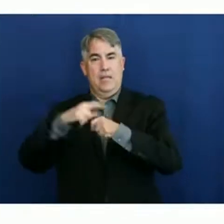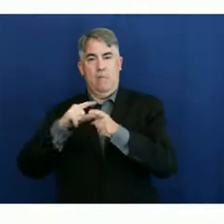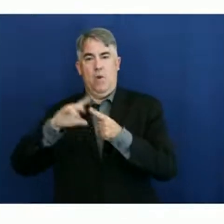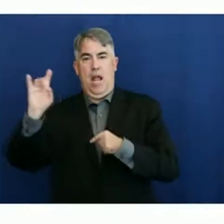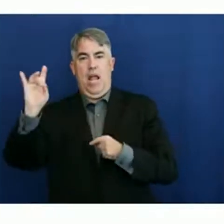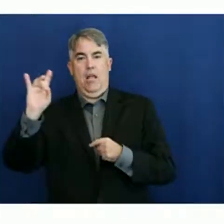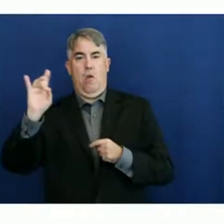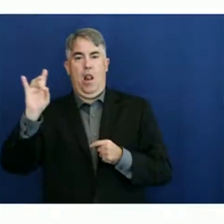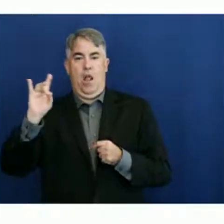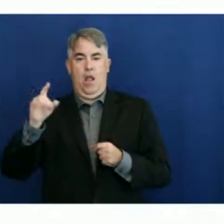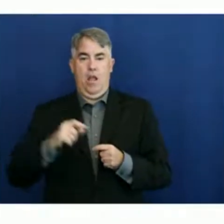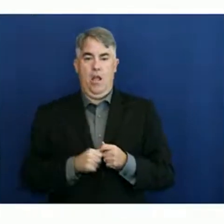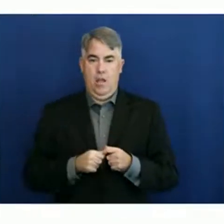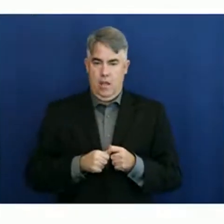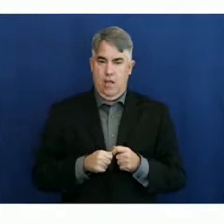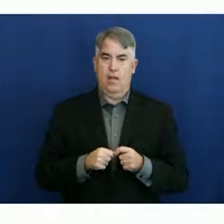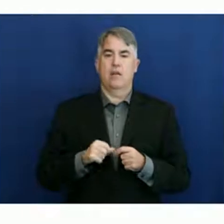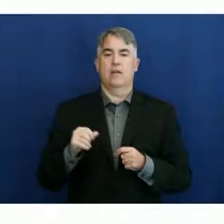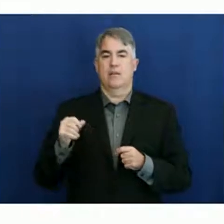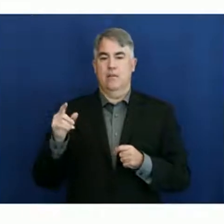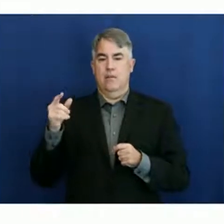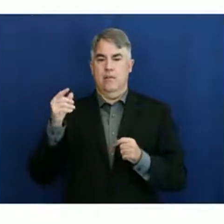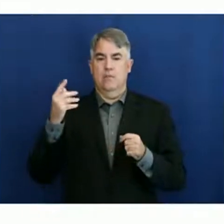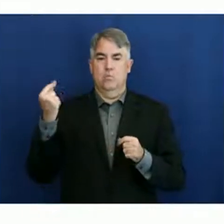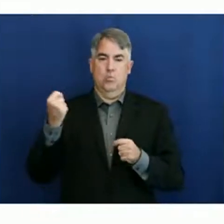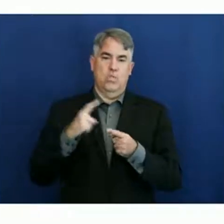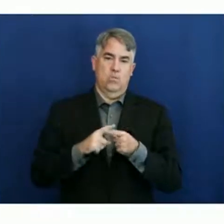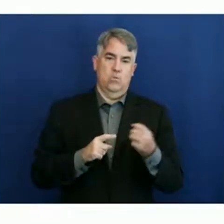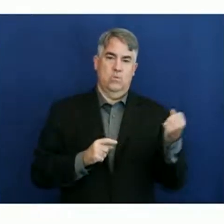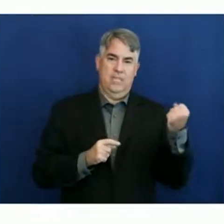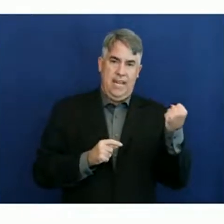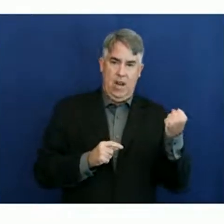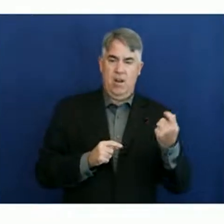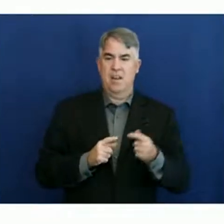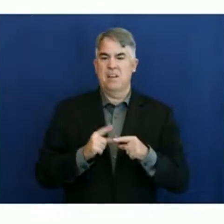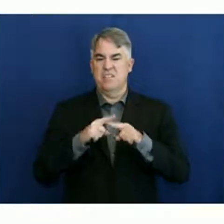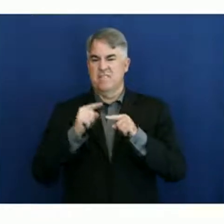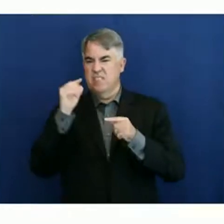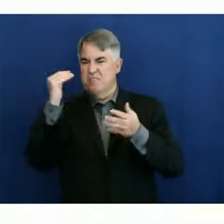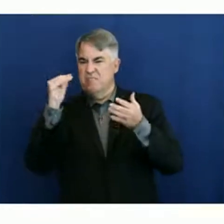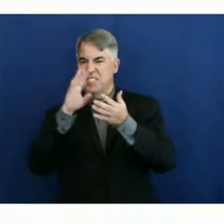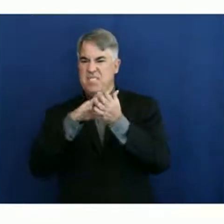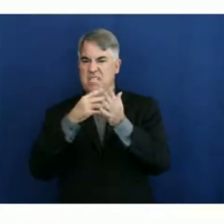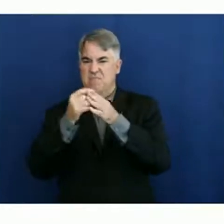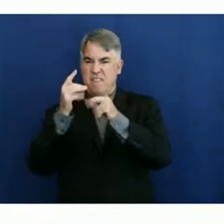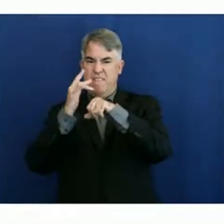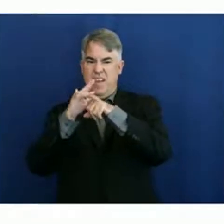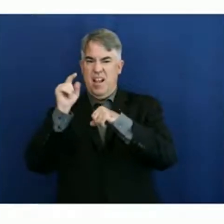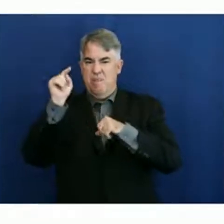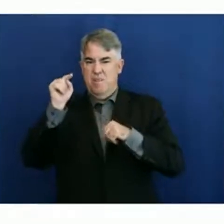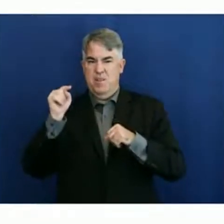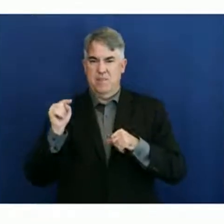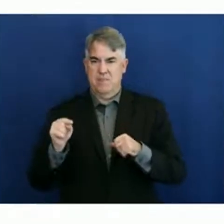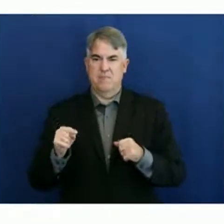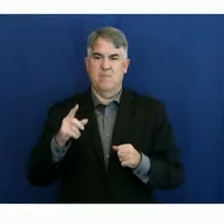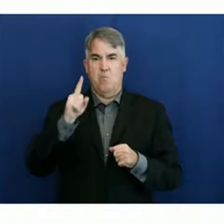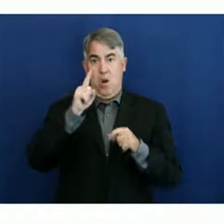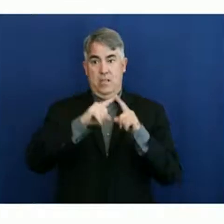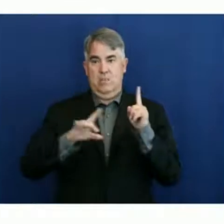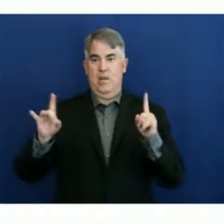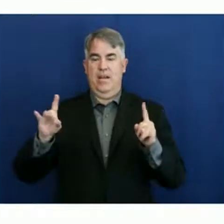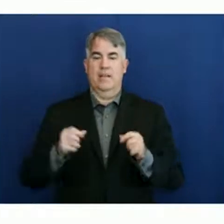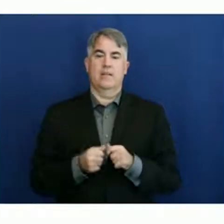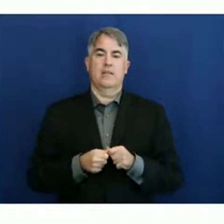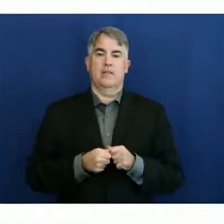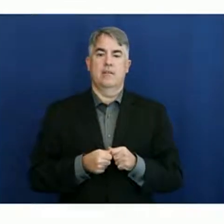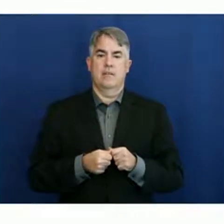El Cajon Tuesday to Saturday. These will all be open from 1 p.m. Until 8 p.m. And again, we are looking, we're going to assess how successful